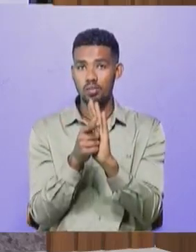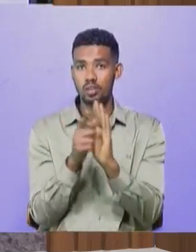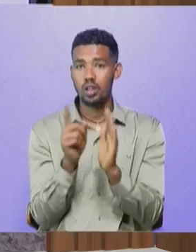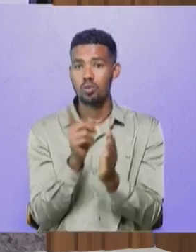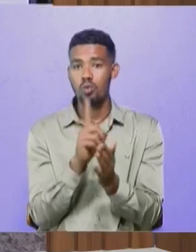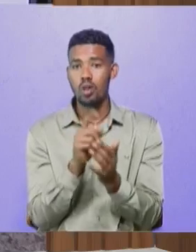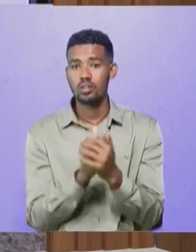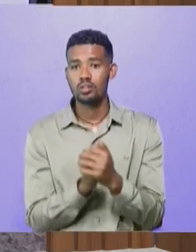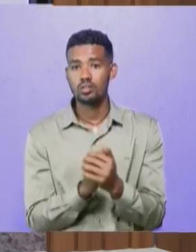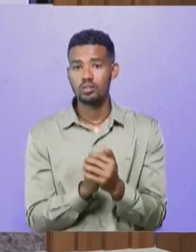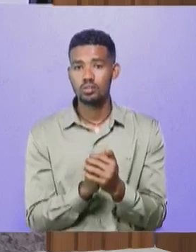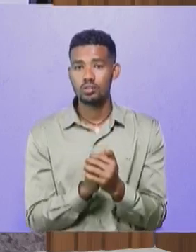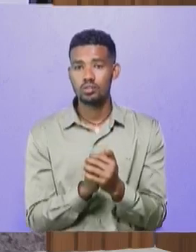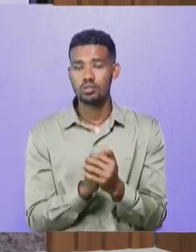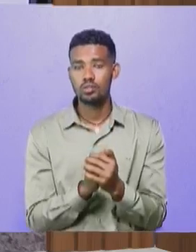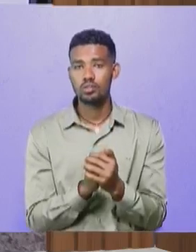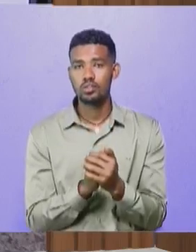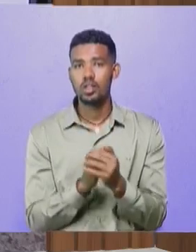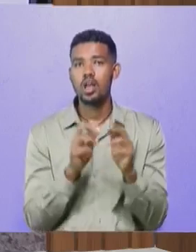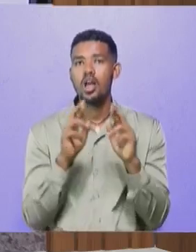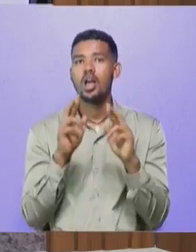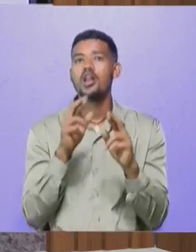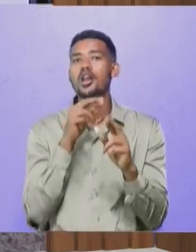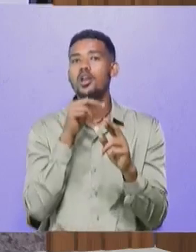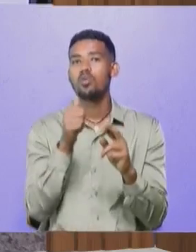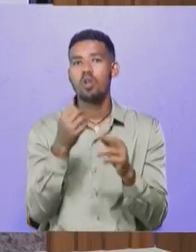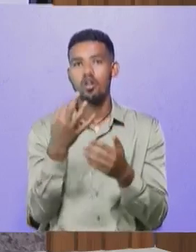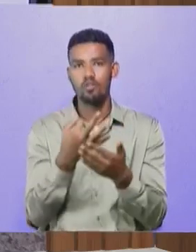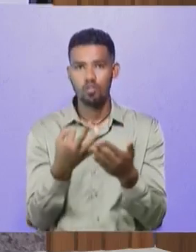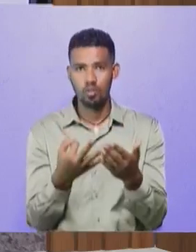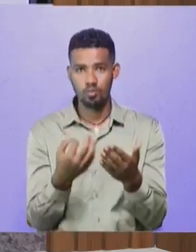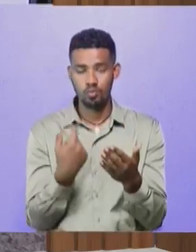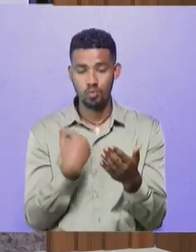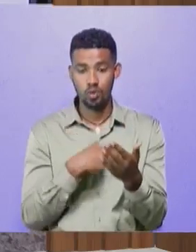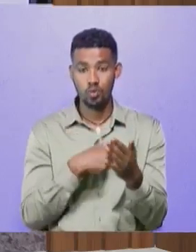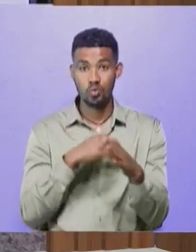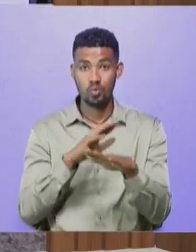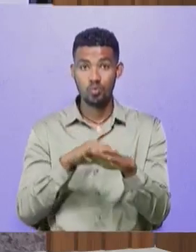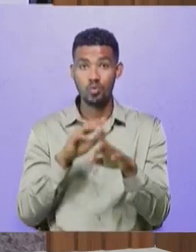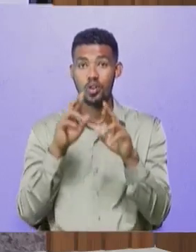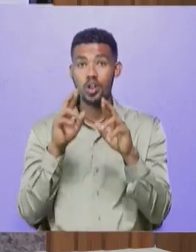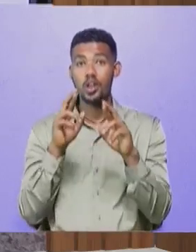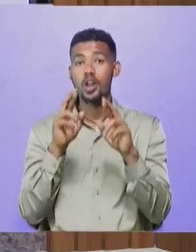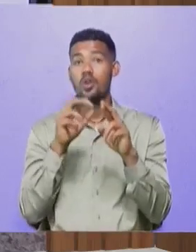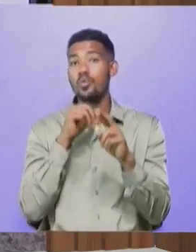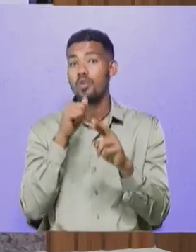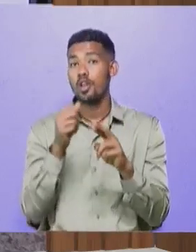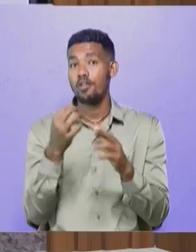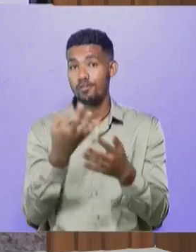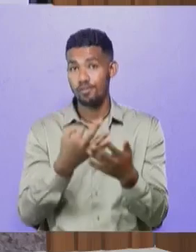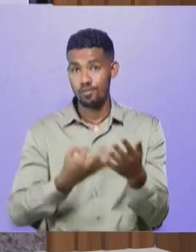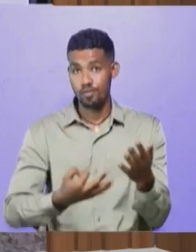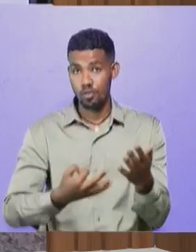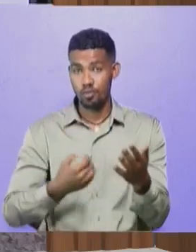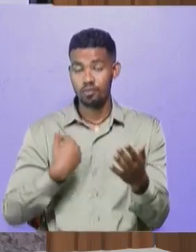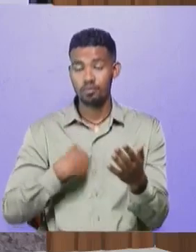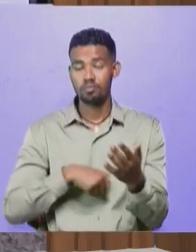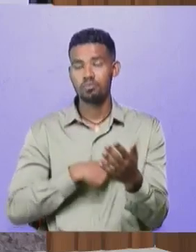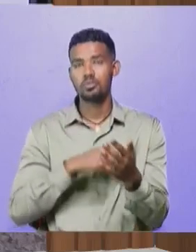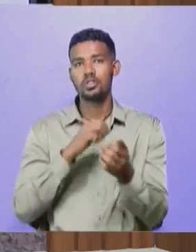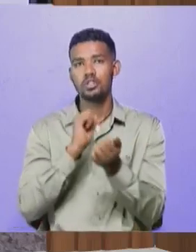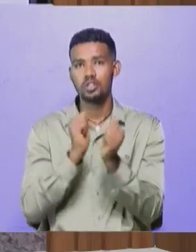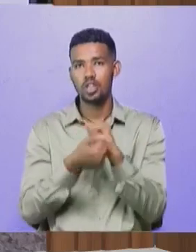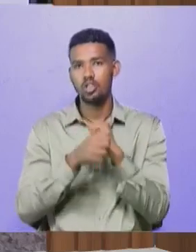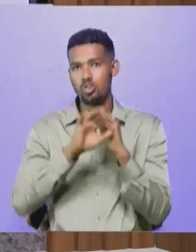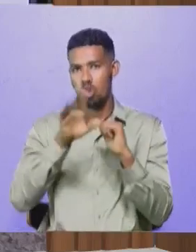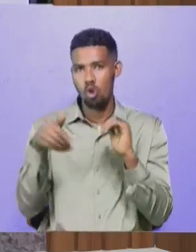what? Irregular form. When we call irregular form, sometimes we change the whole